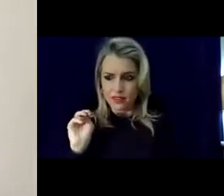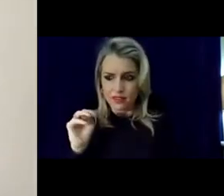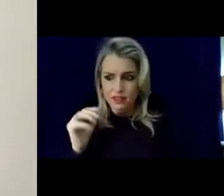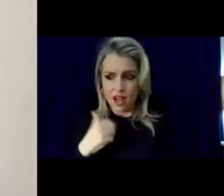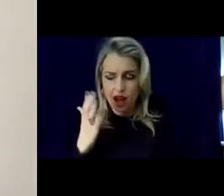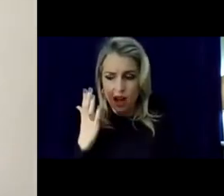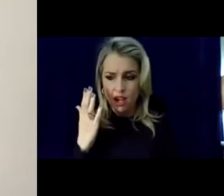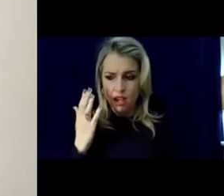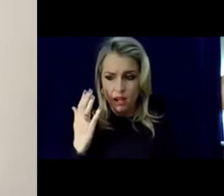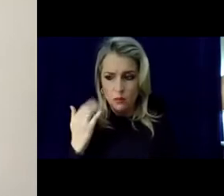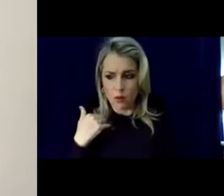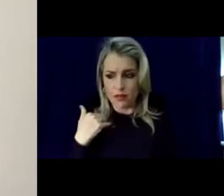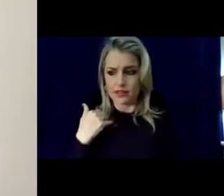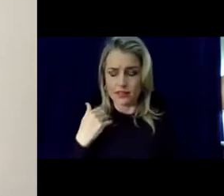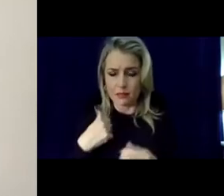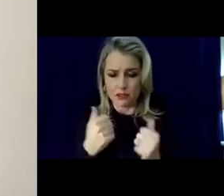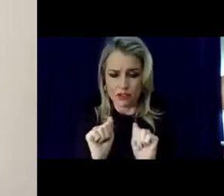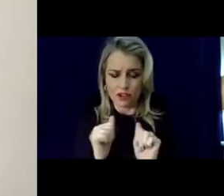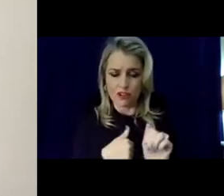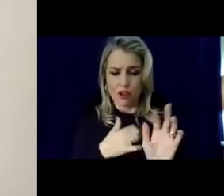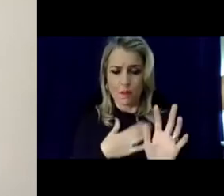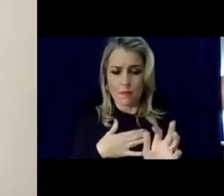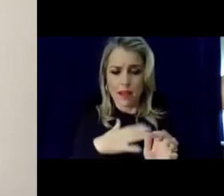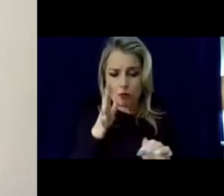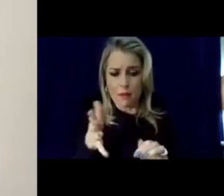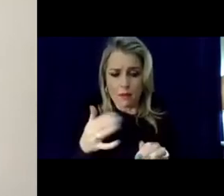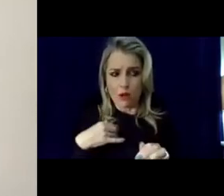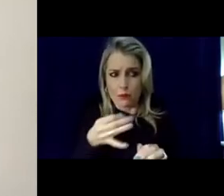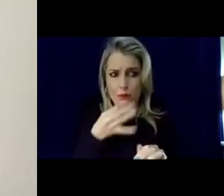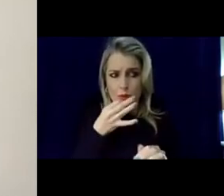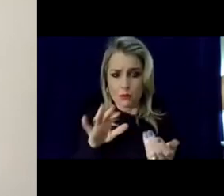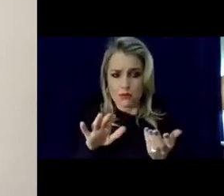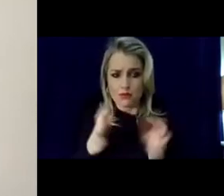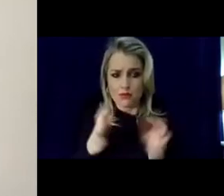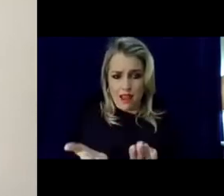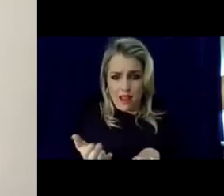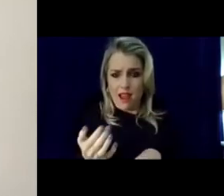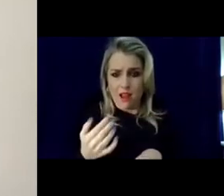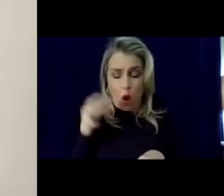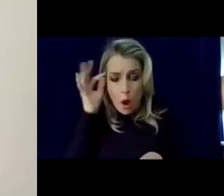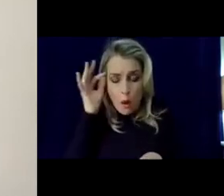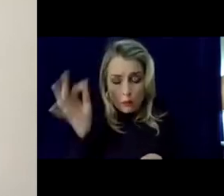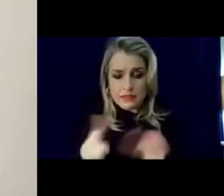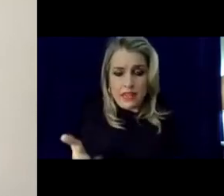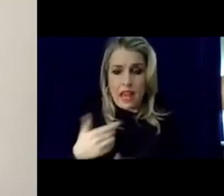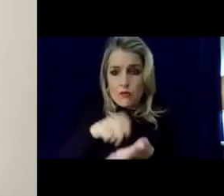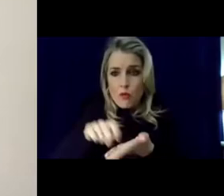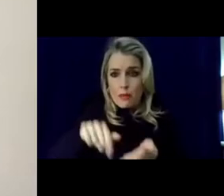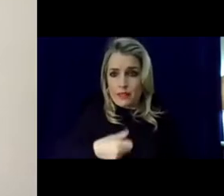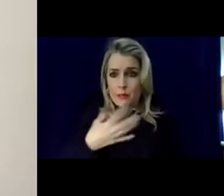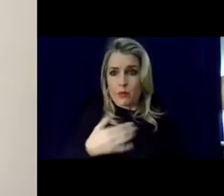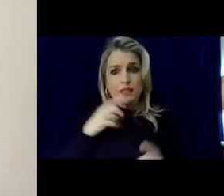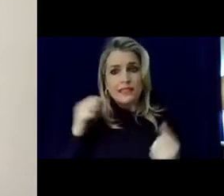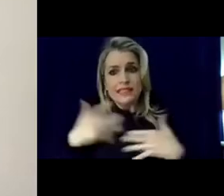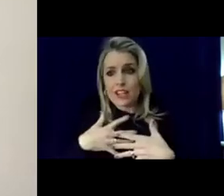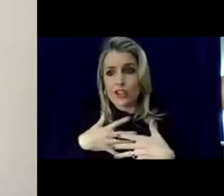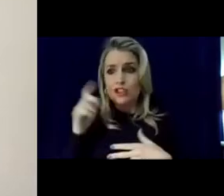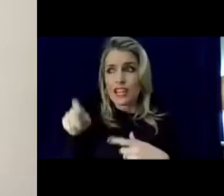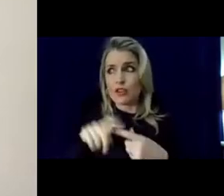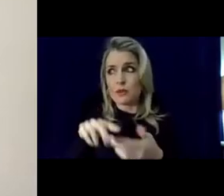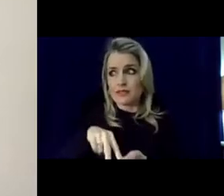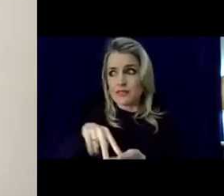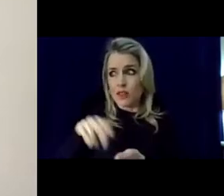I wrote this poem last week after my grandmother almost died. It was really scary. She had to